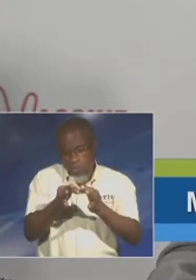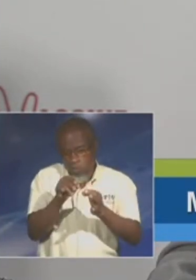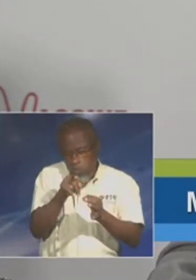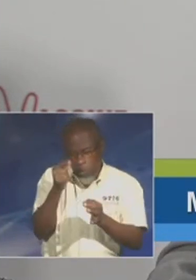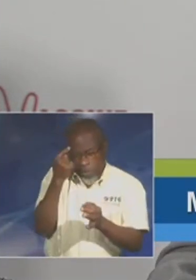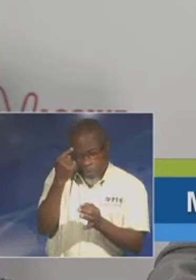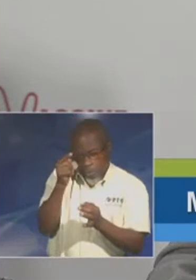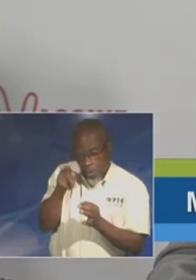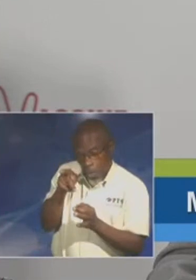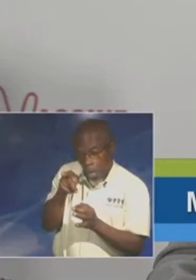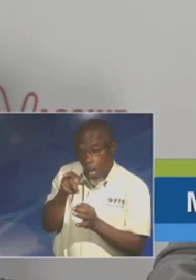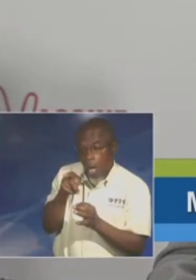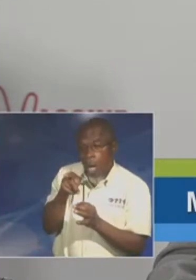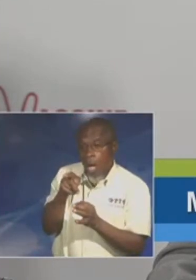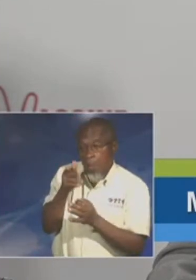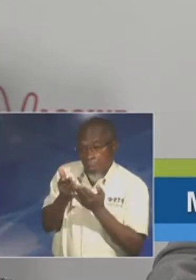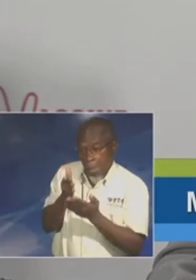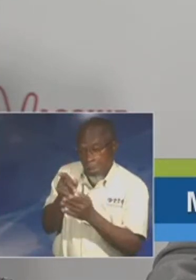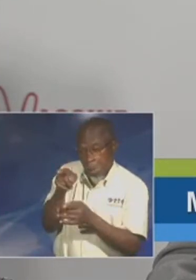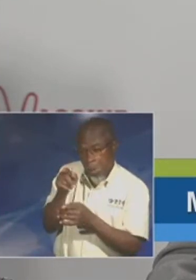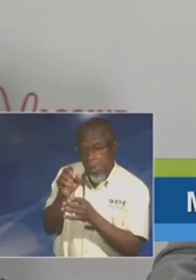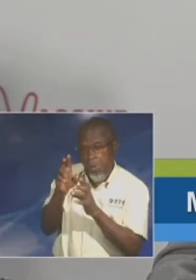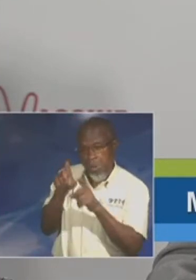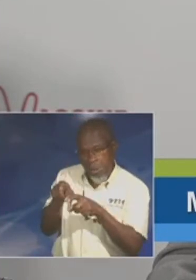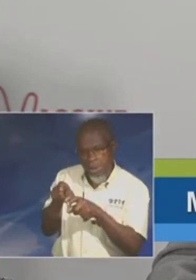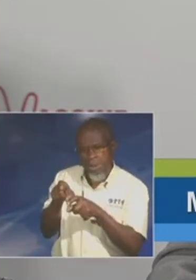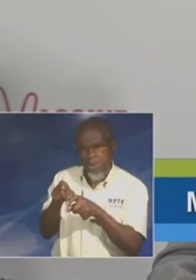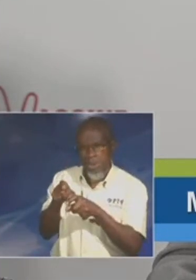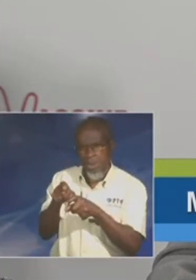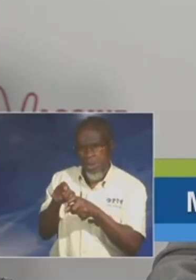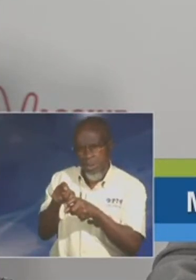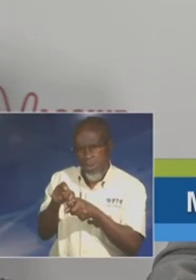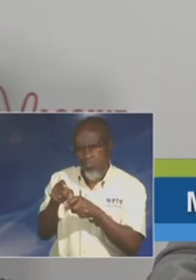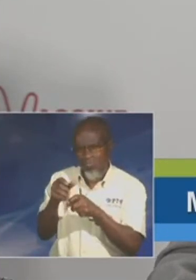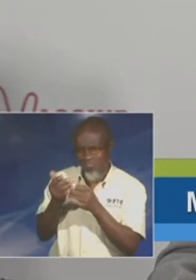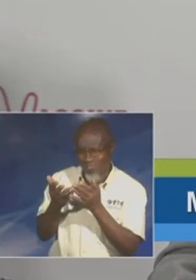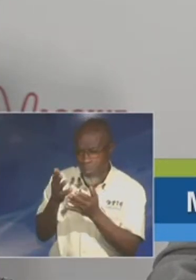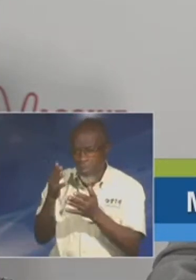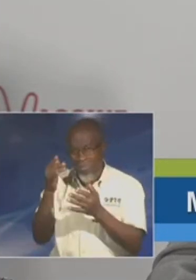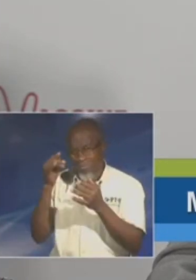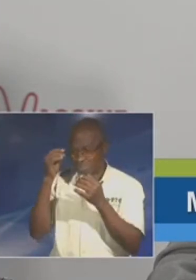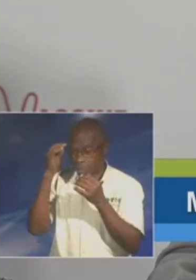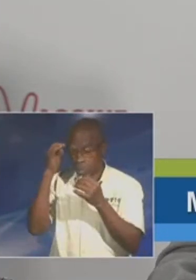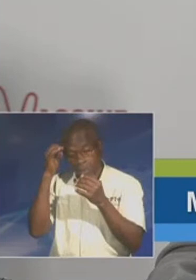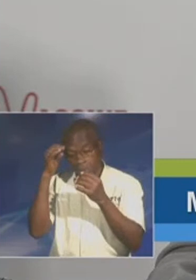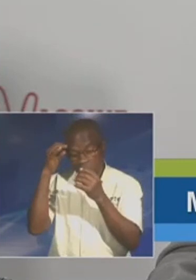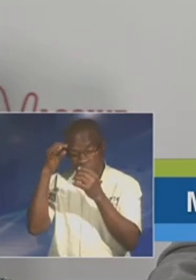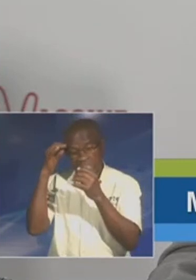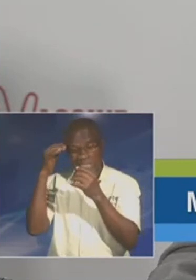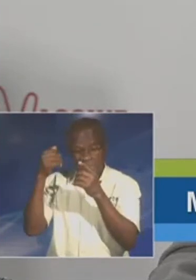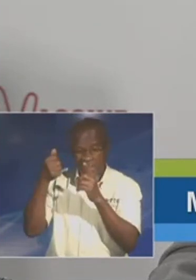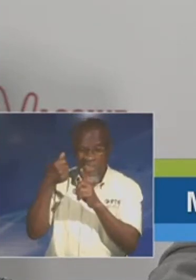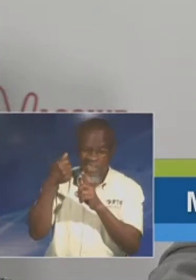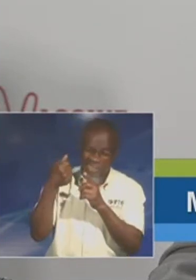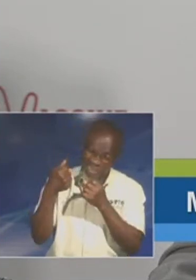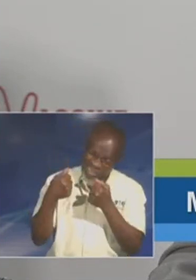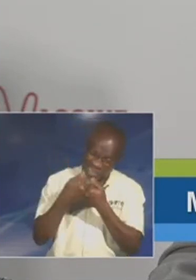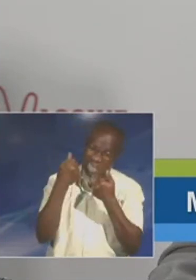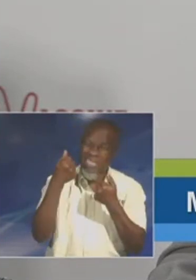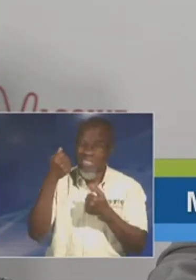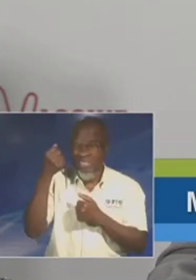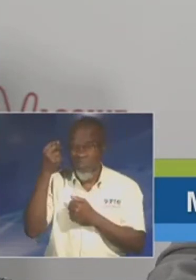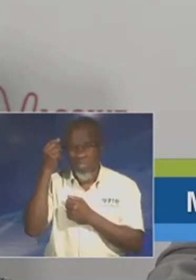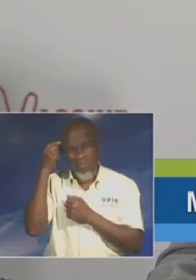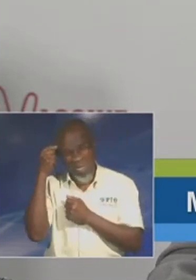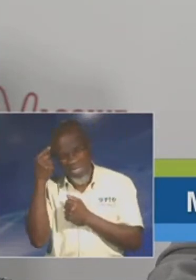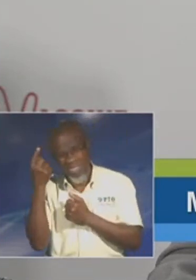somebody may be a little bit mentally disoriented, challenged, speaking in ways that they